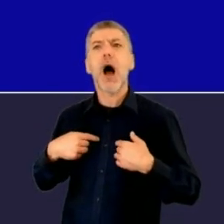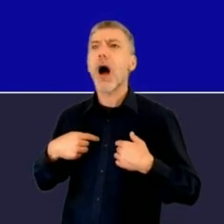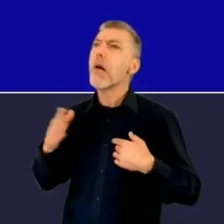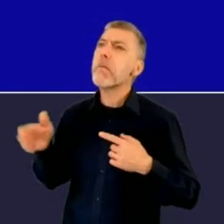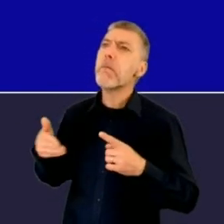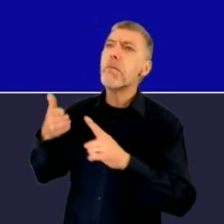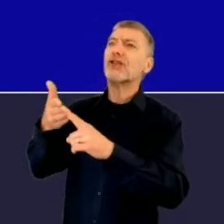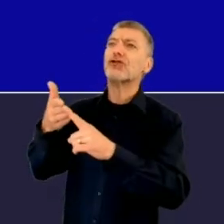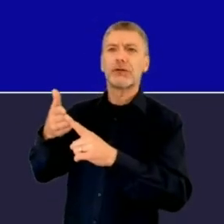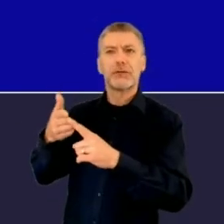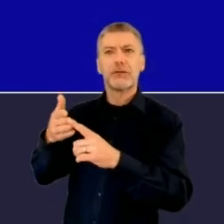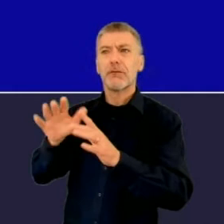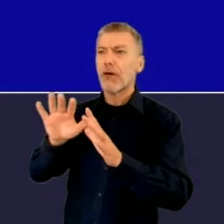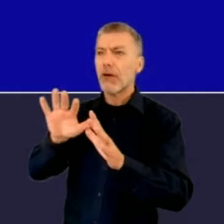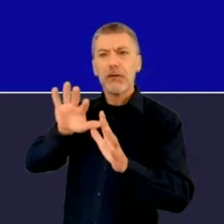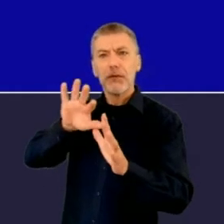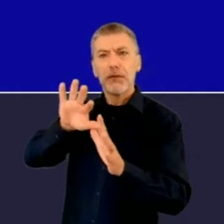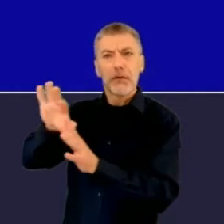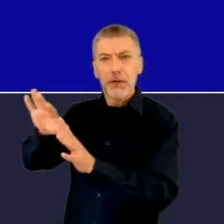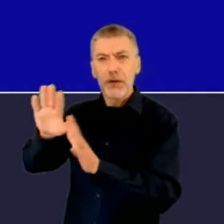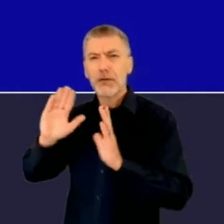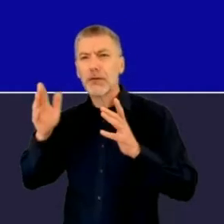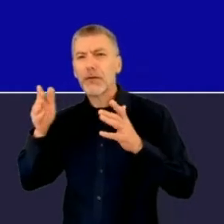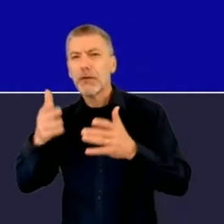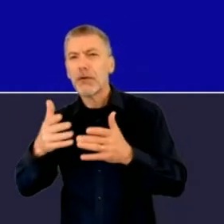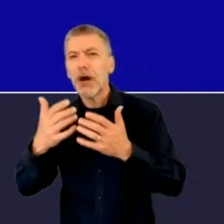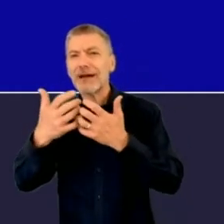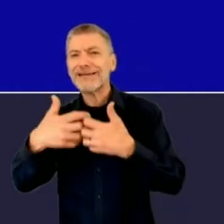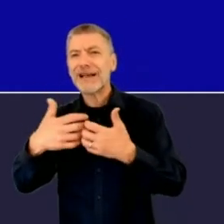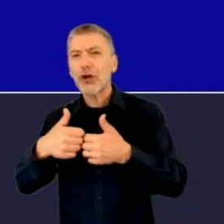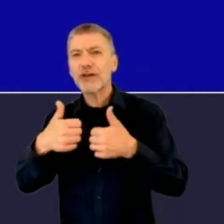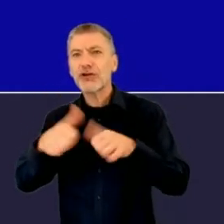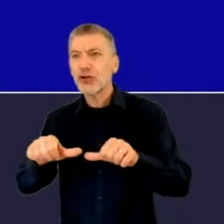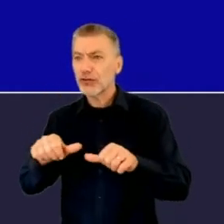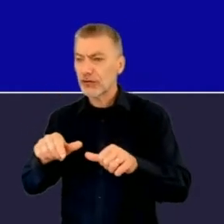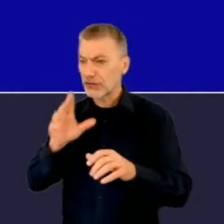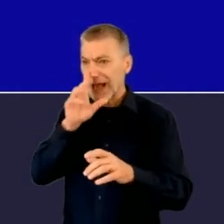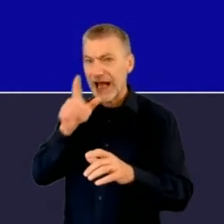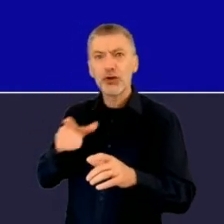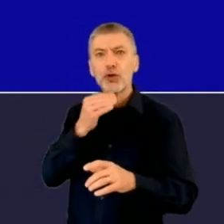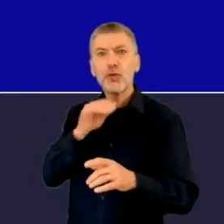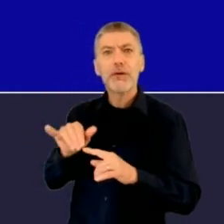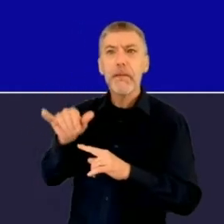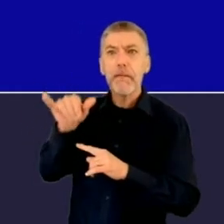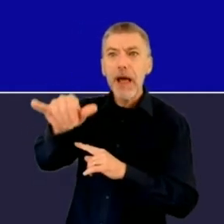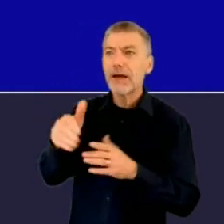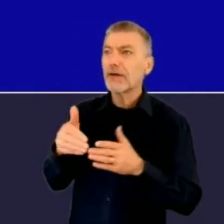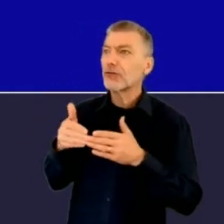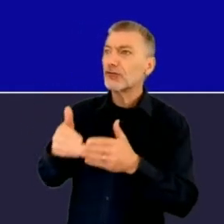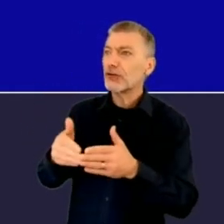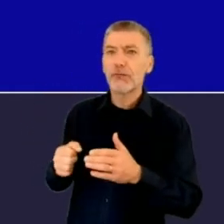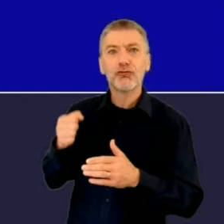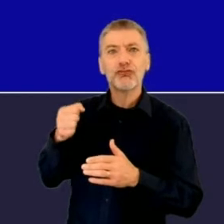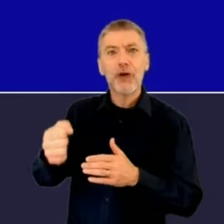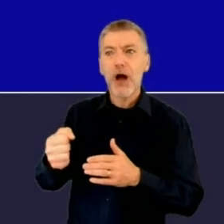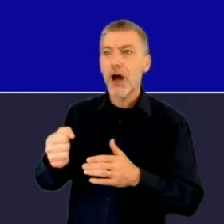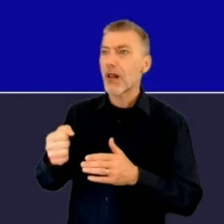solutions for planes, ships, rail, for energy generation that's sustainable.